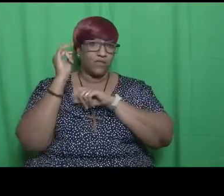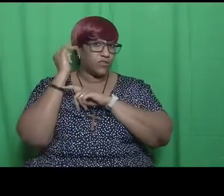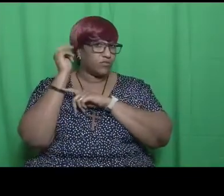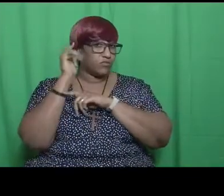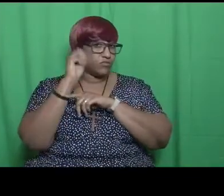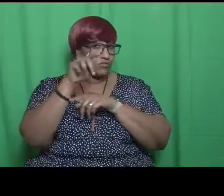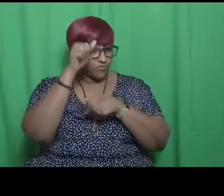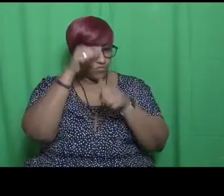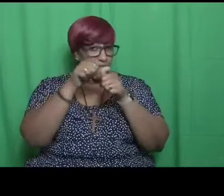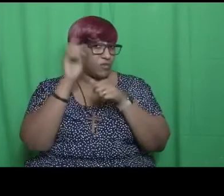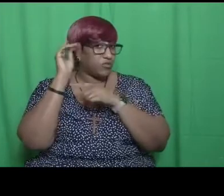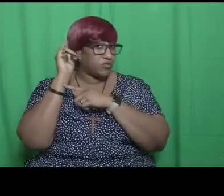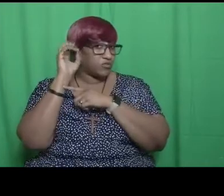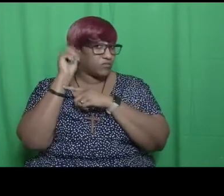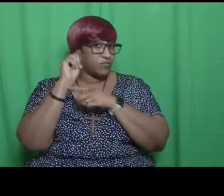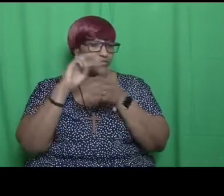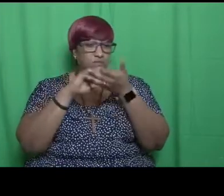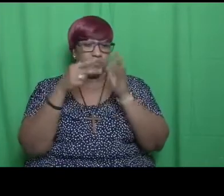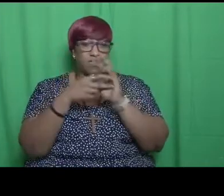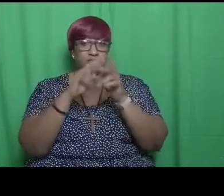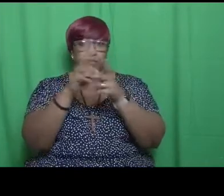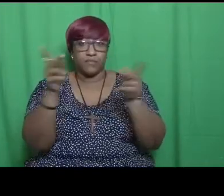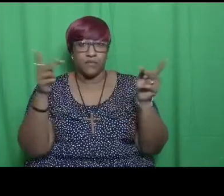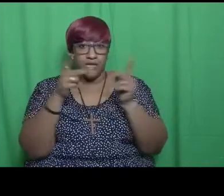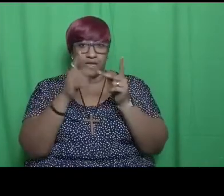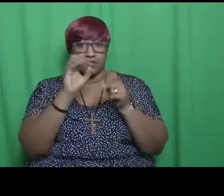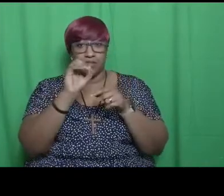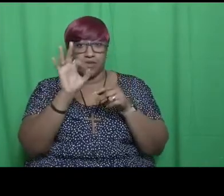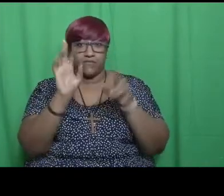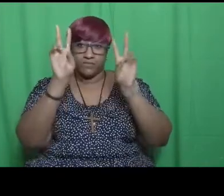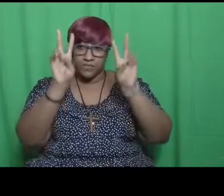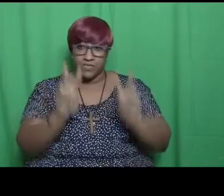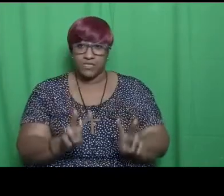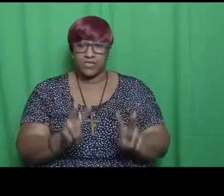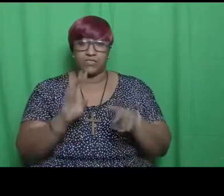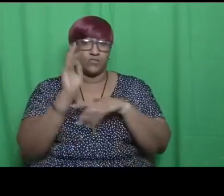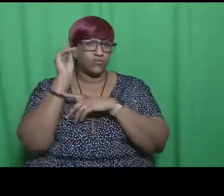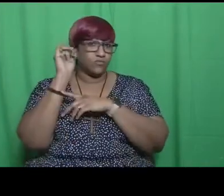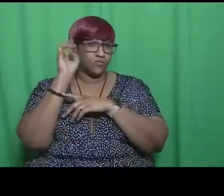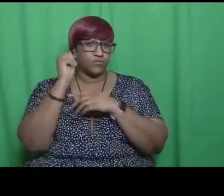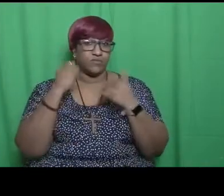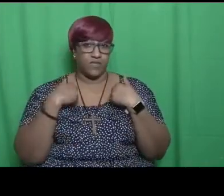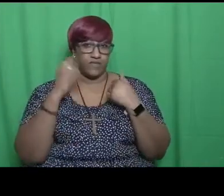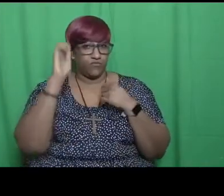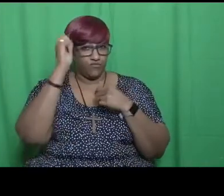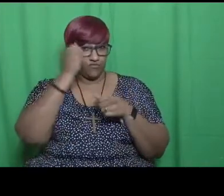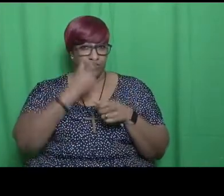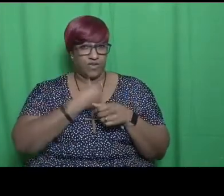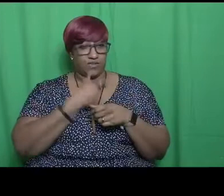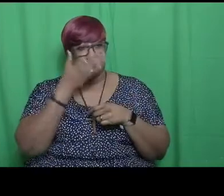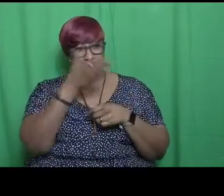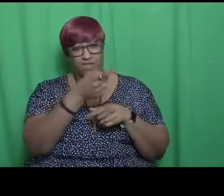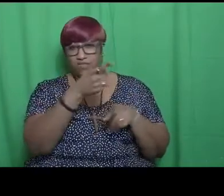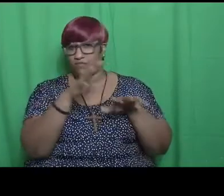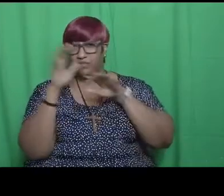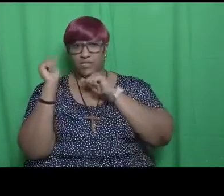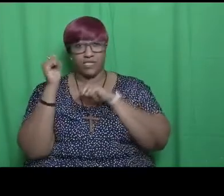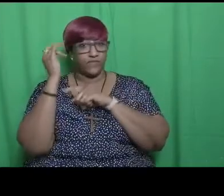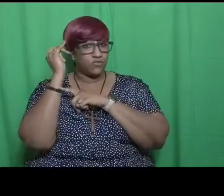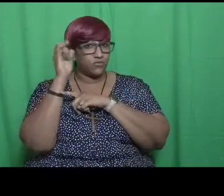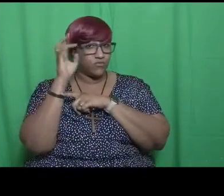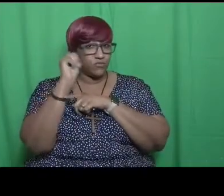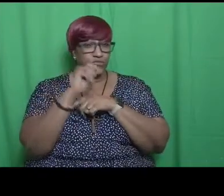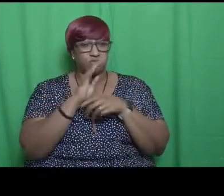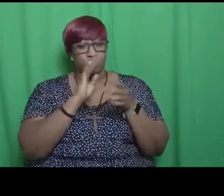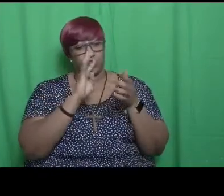Remember, Jerusalem means place of peace. Jerusalem is where grace was. They were leaving Jerusalem, and they were talking about